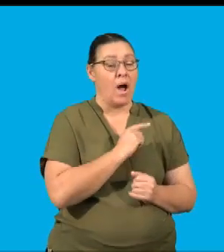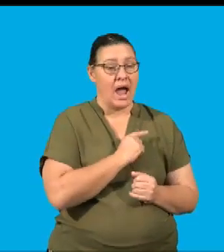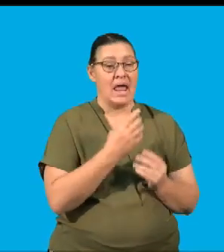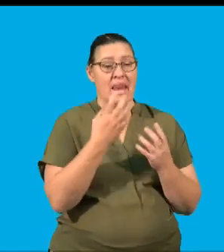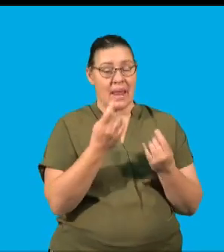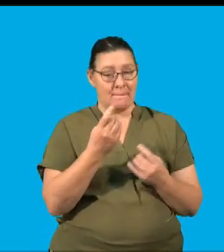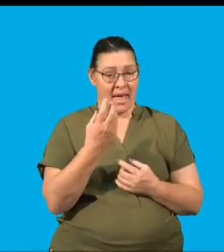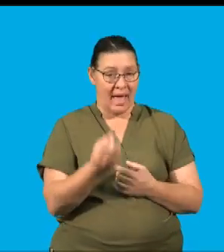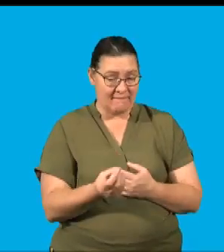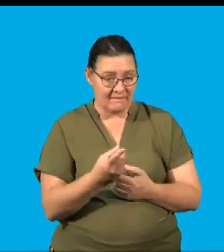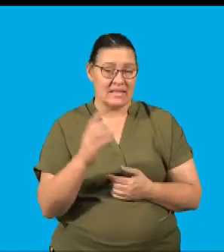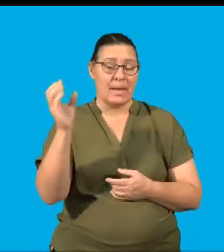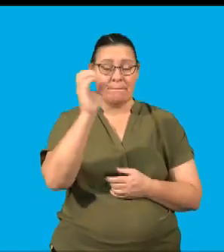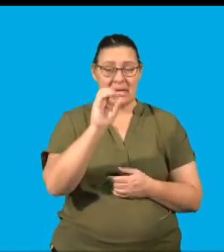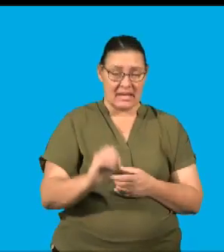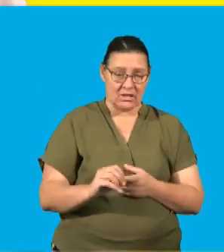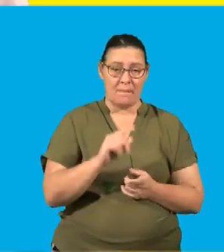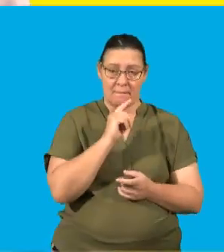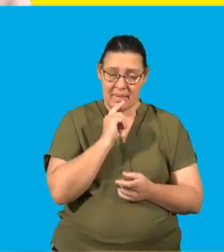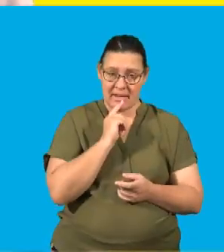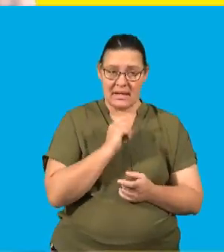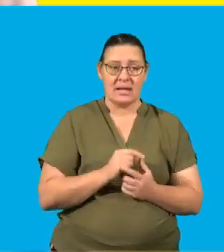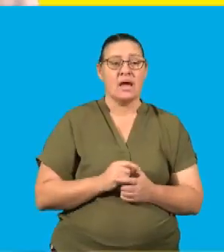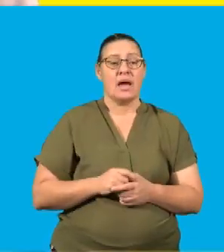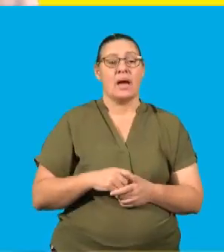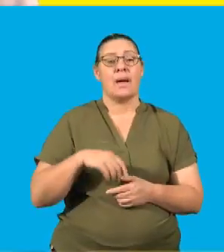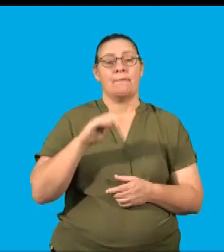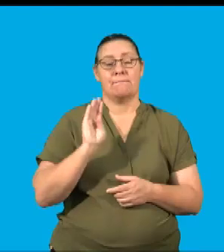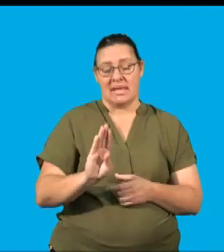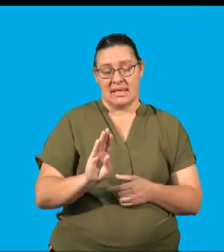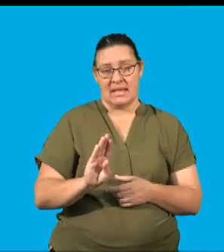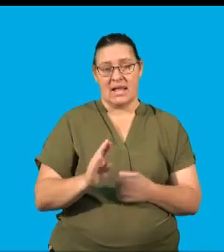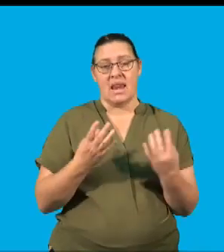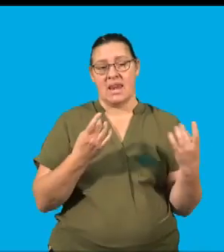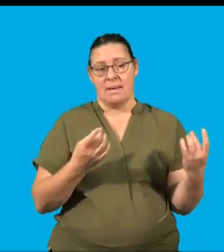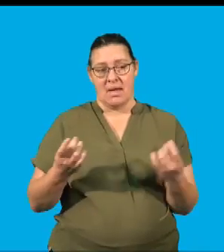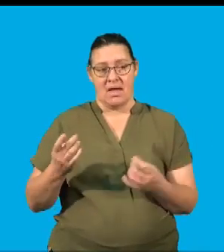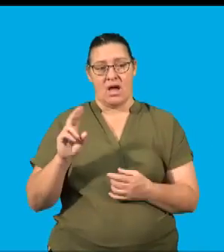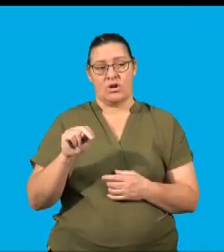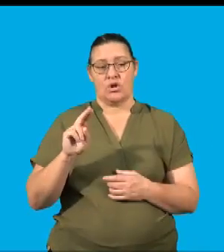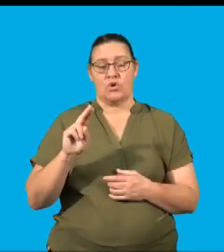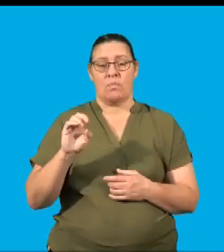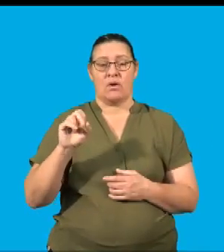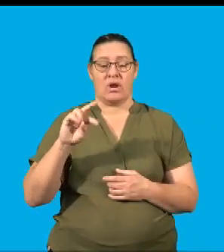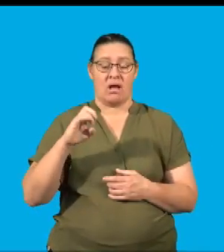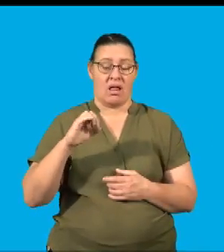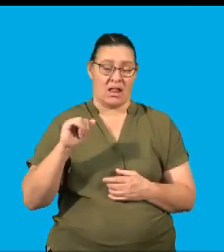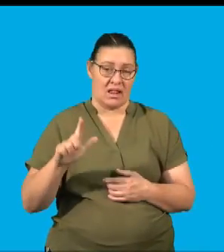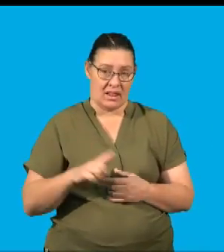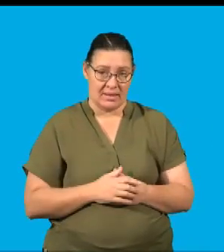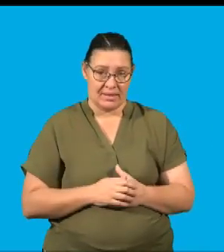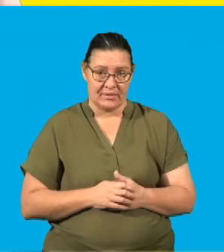because it contains numbers, it's about the percentages. This data is definitely a numerical data. And remember,